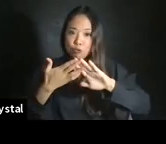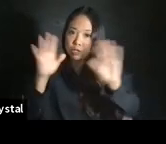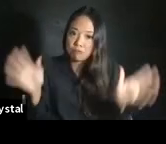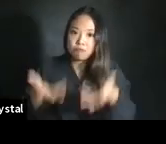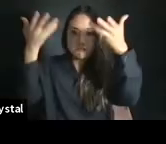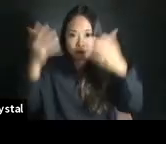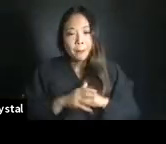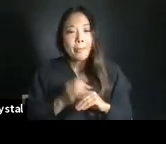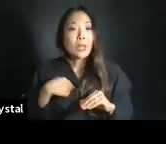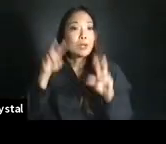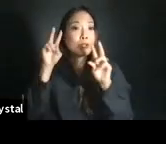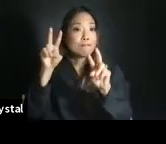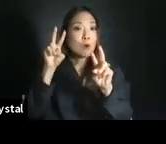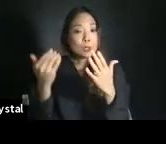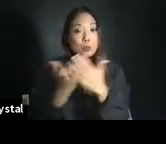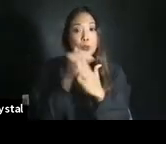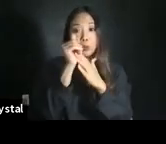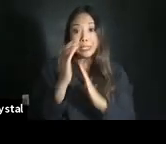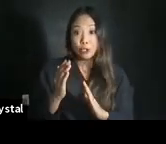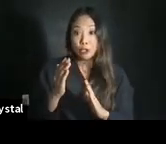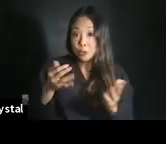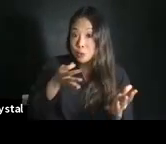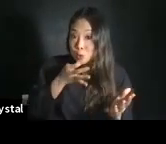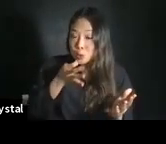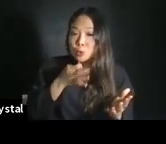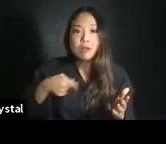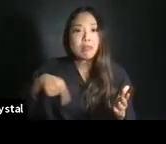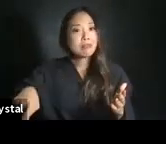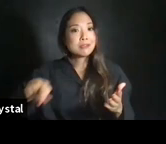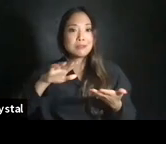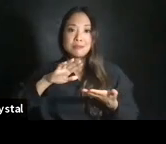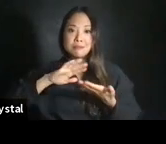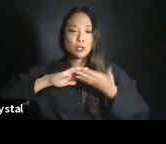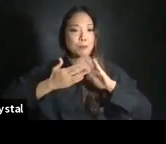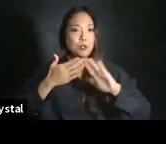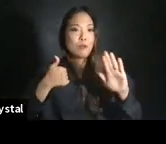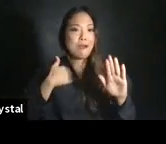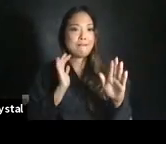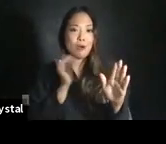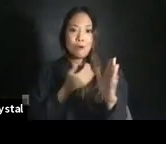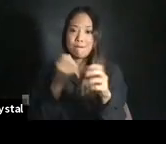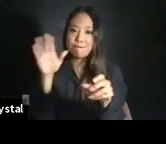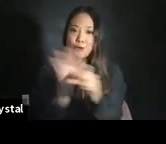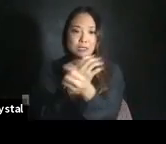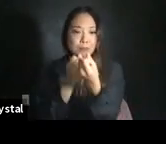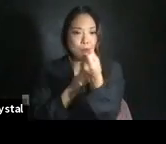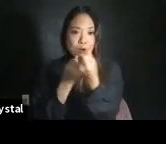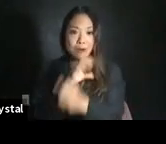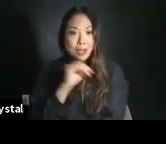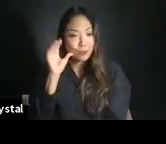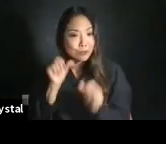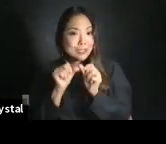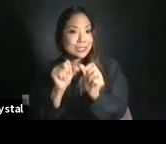days and the school community has our full support at bps and we will continue working toward a